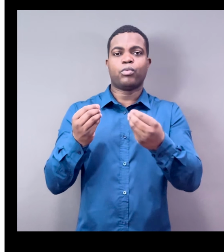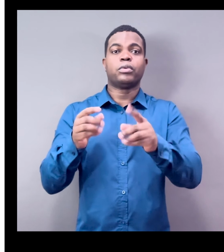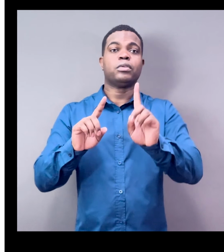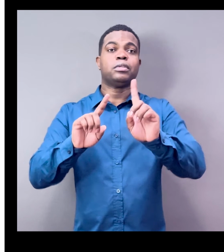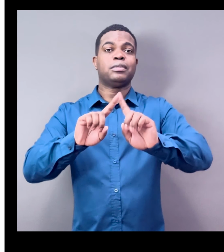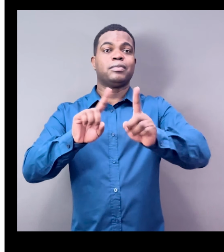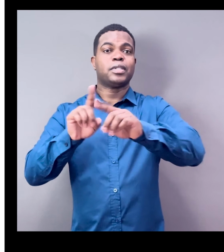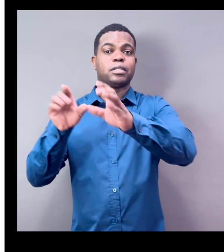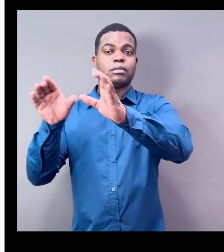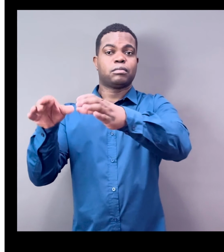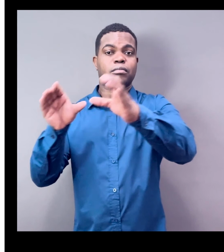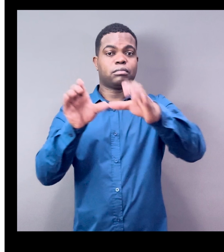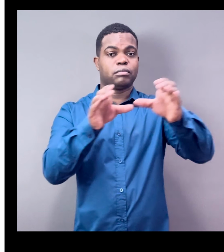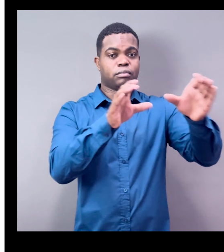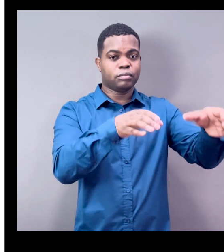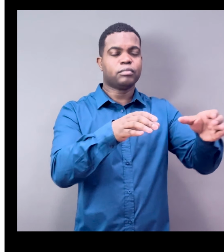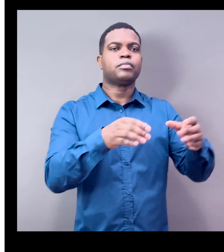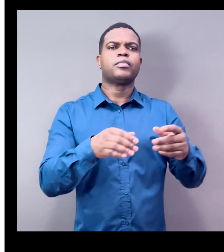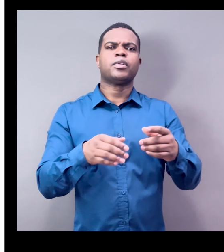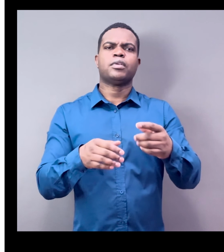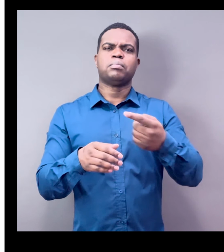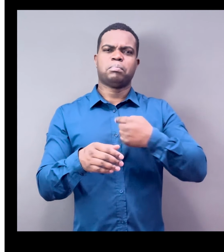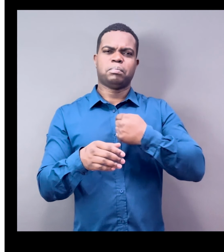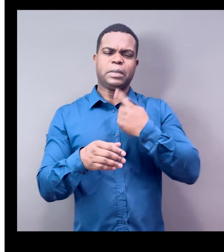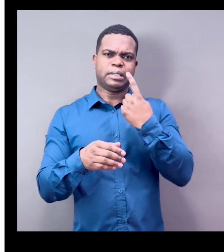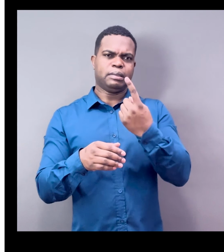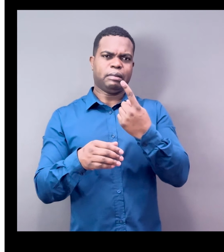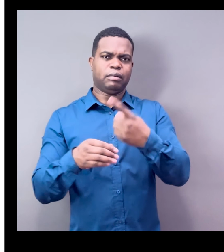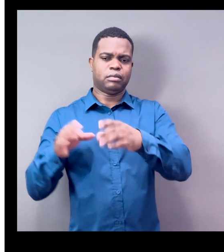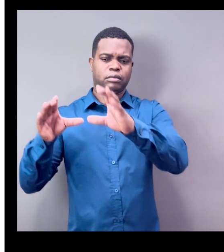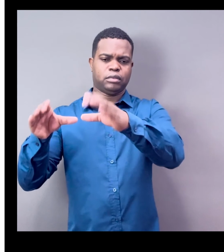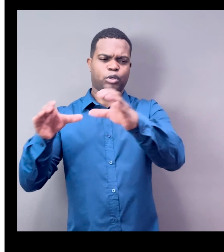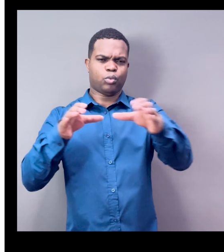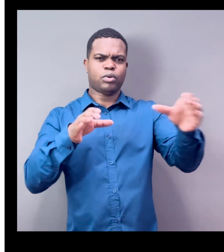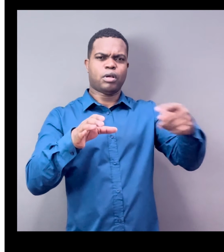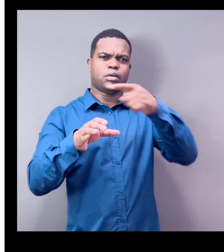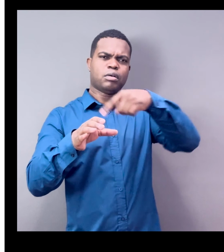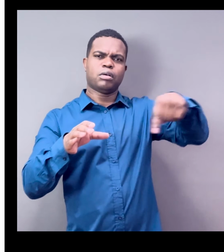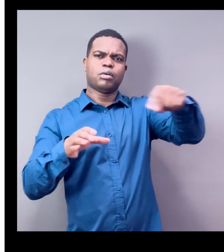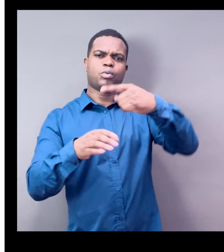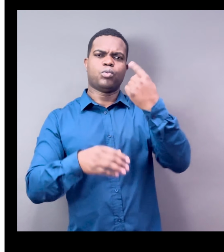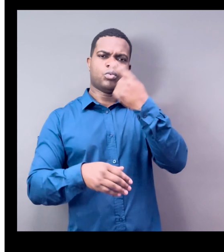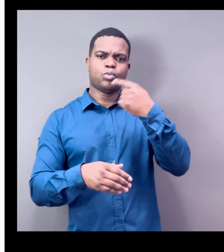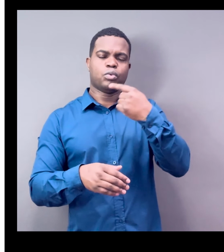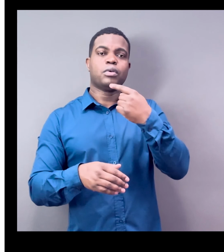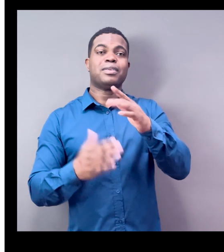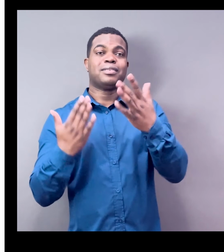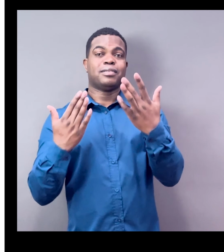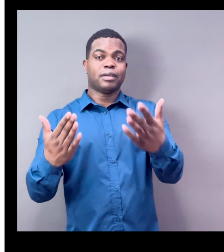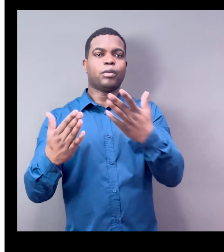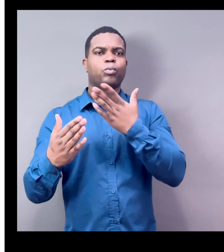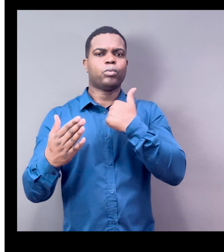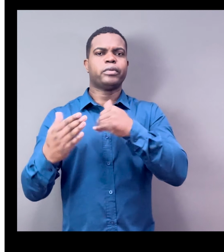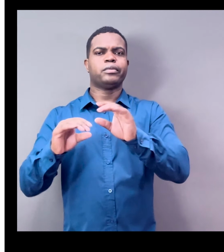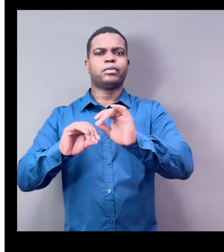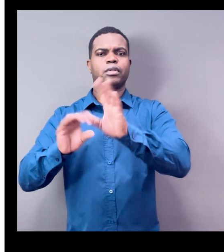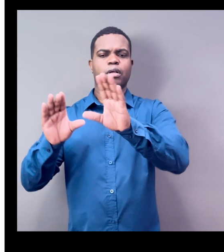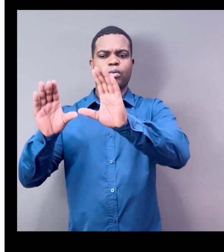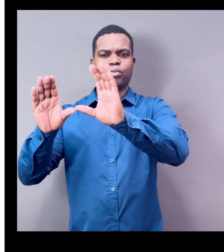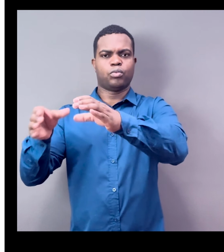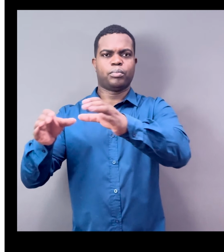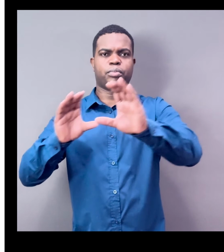the stakeholders, when I was talking about who the stakeholders are. Now, grouping